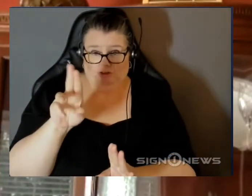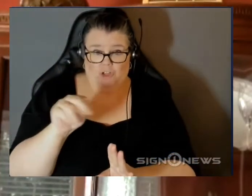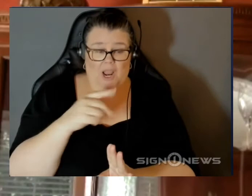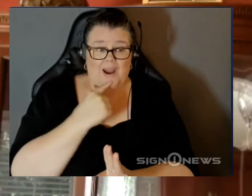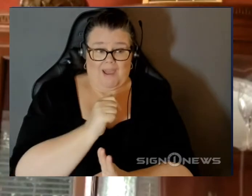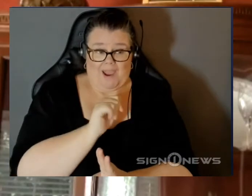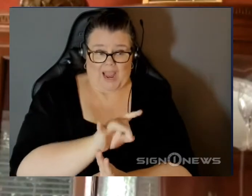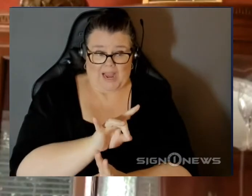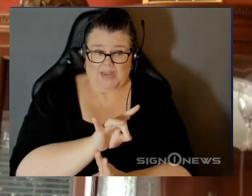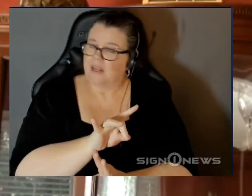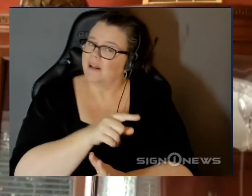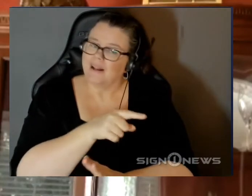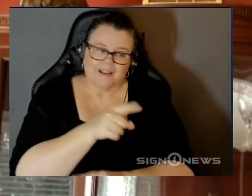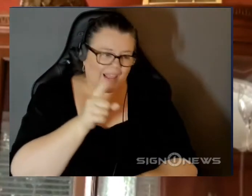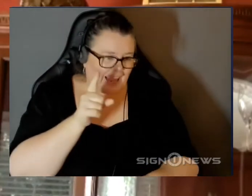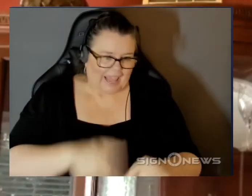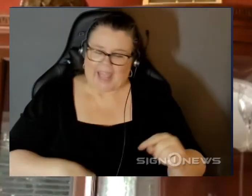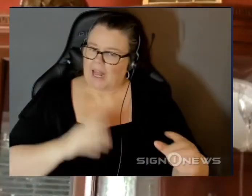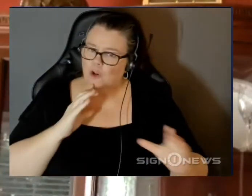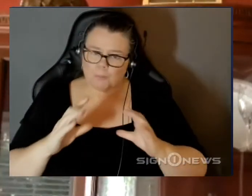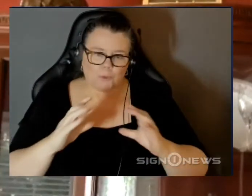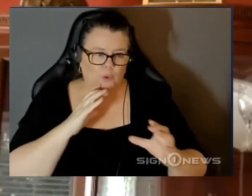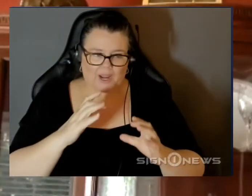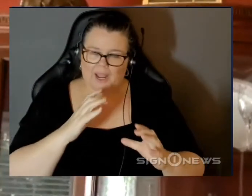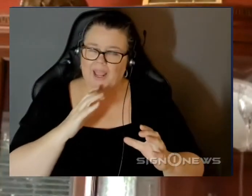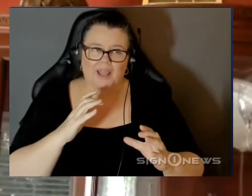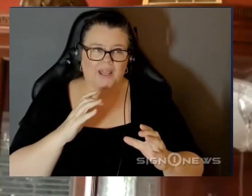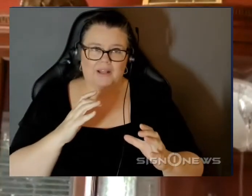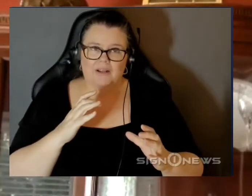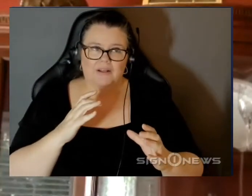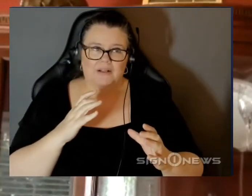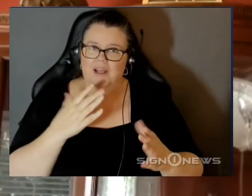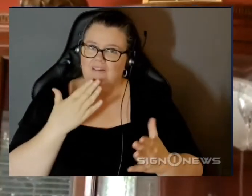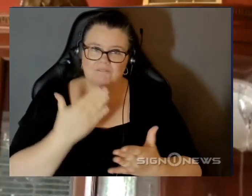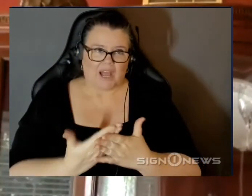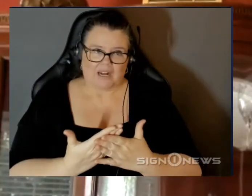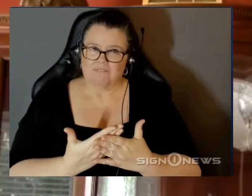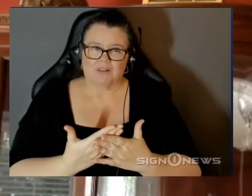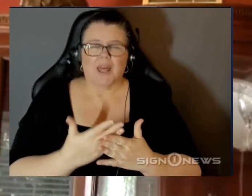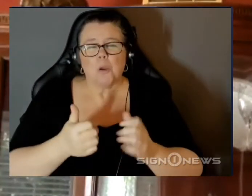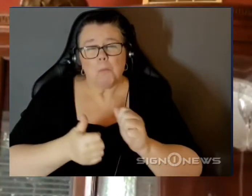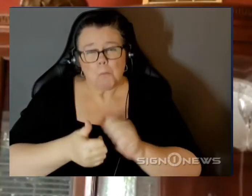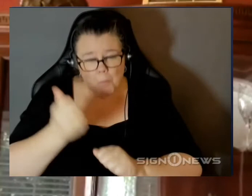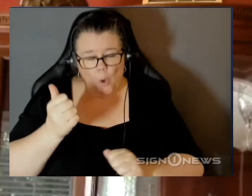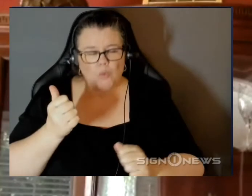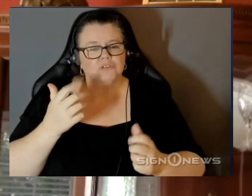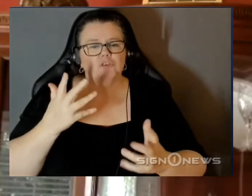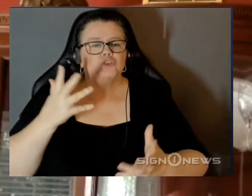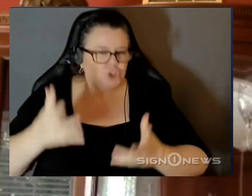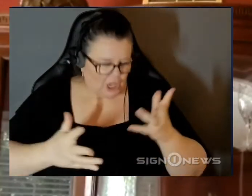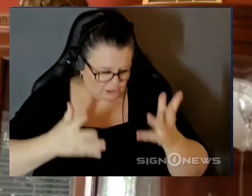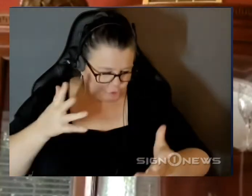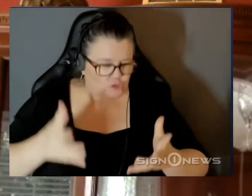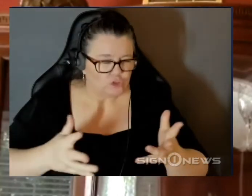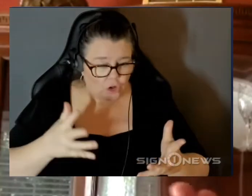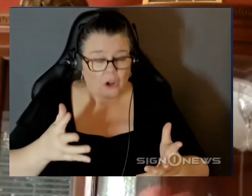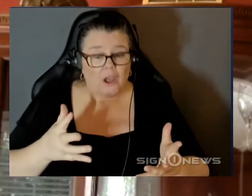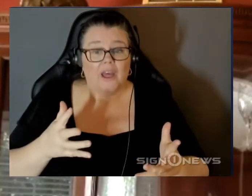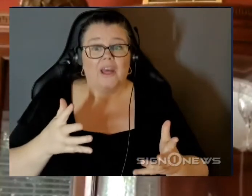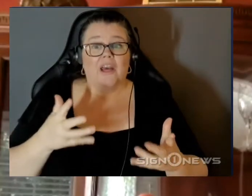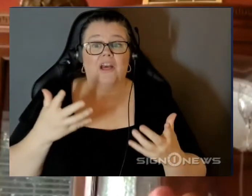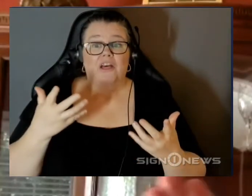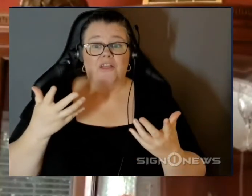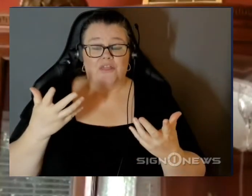effectively, and except through mostly gestures. And then when he sought to